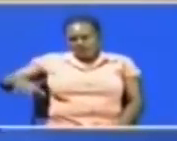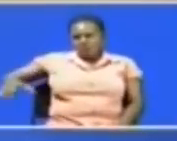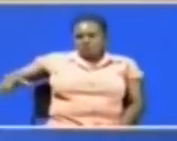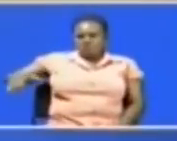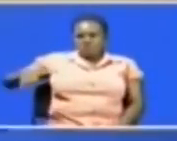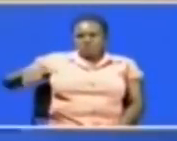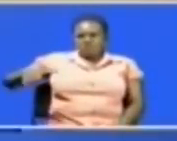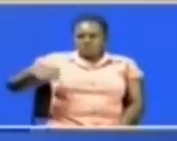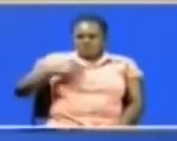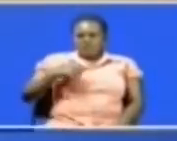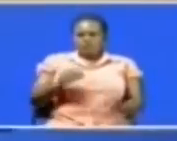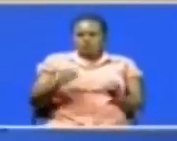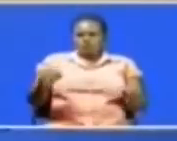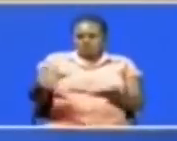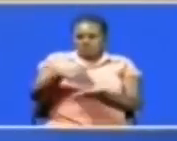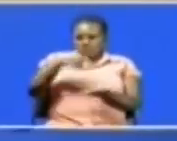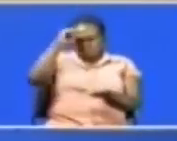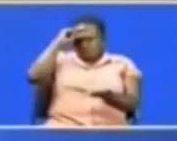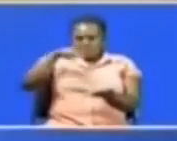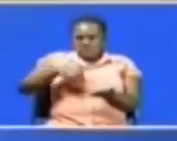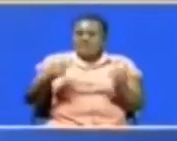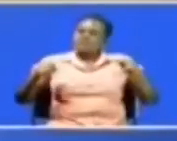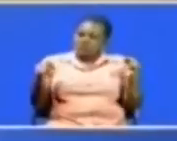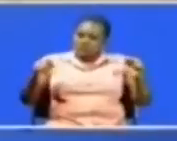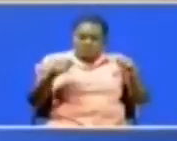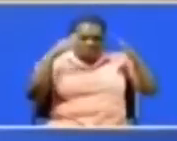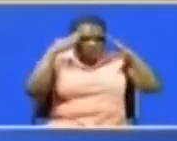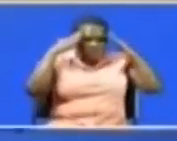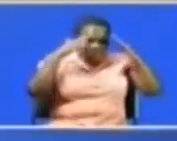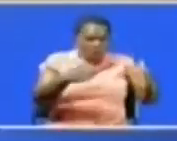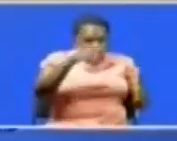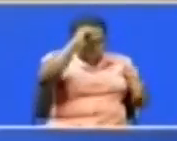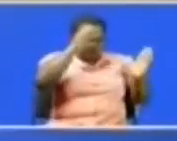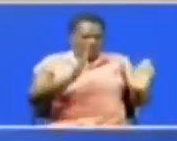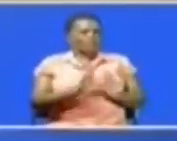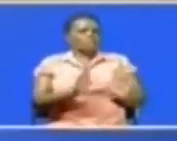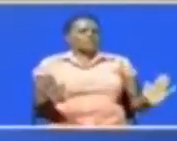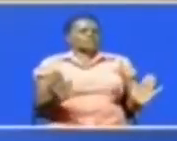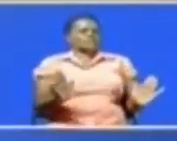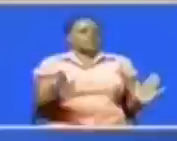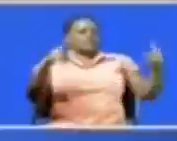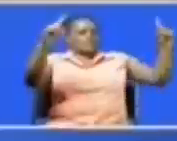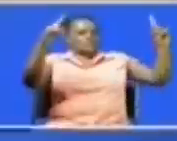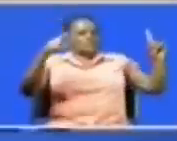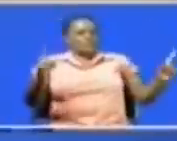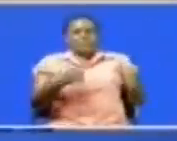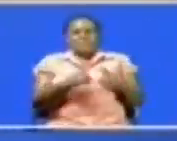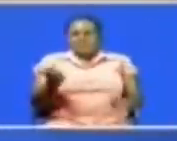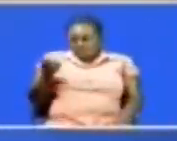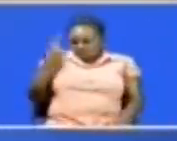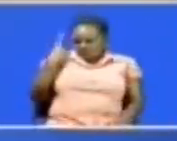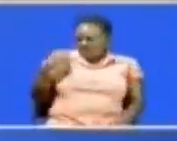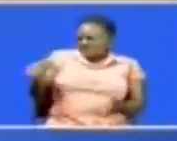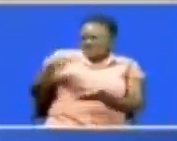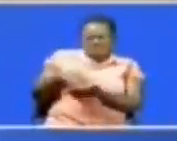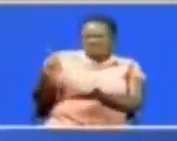we have not felt central government, we are very happy and we are concentrating only on our governors, mm, for them to be able to deliver. But okay, you understand that